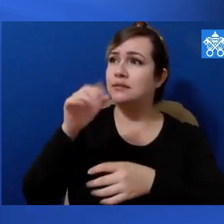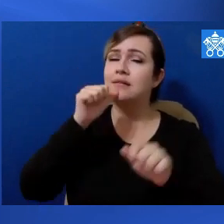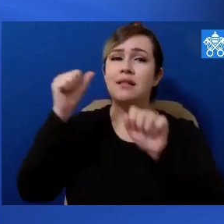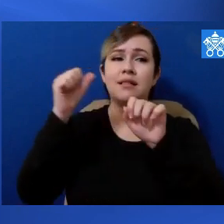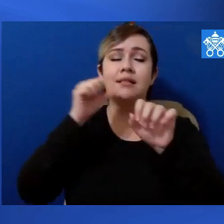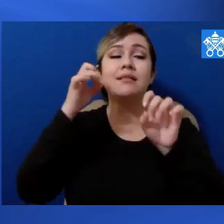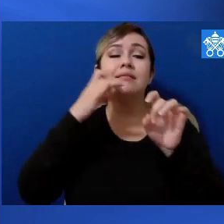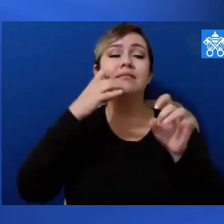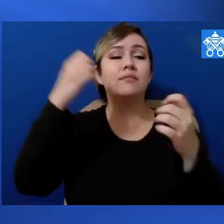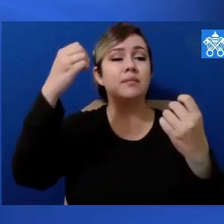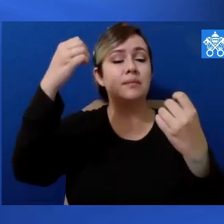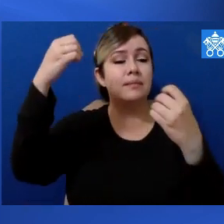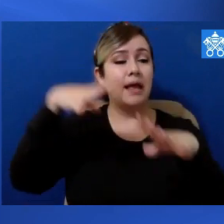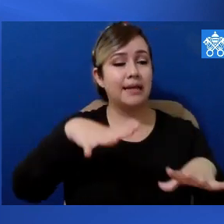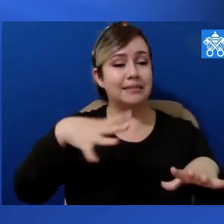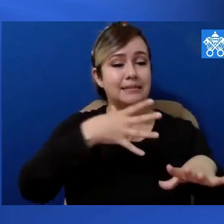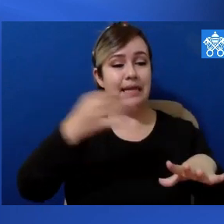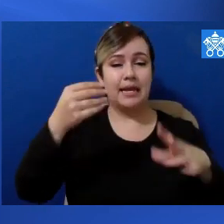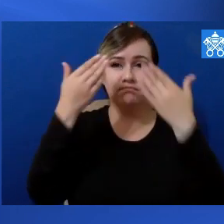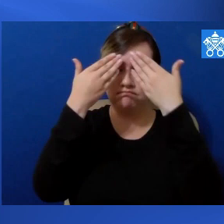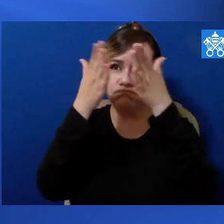our minds and warming our hearts.